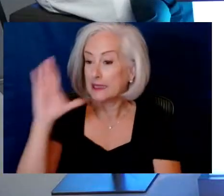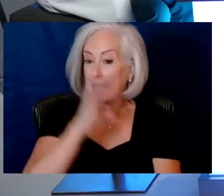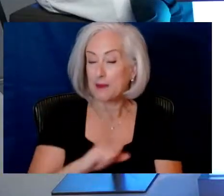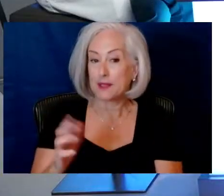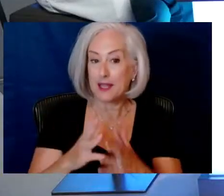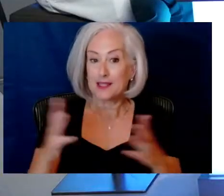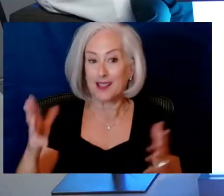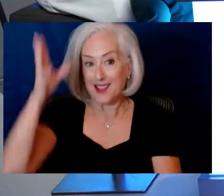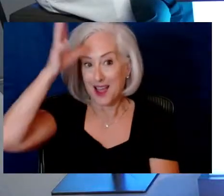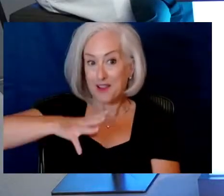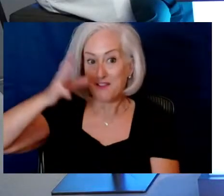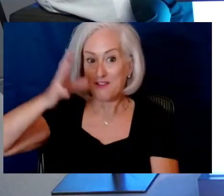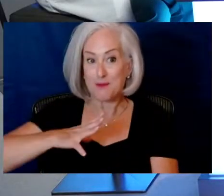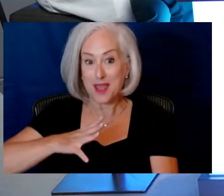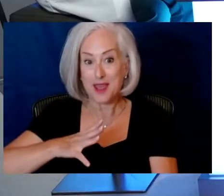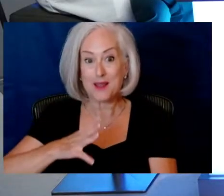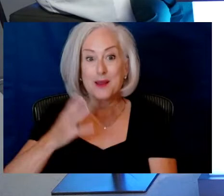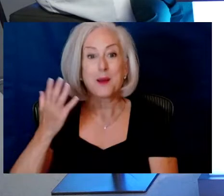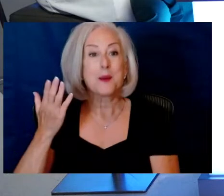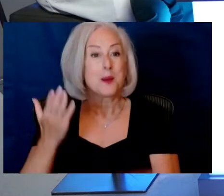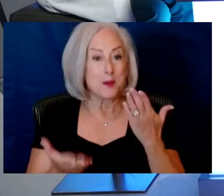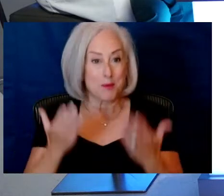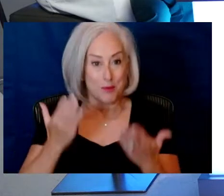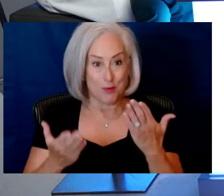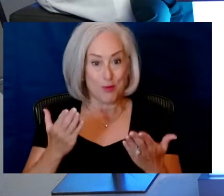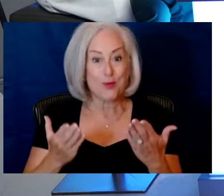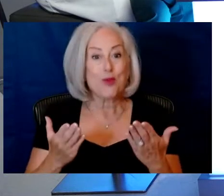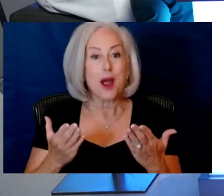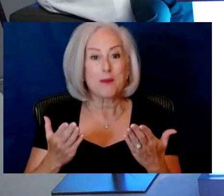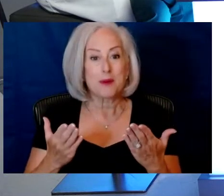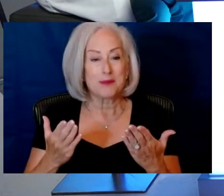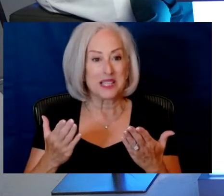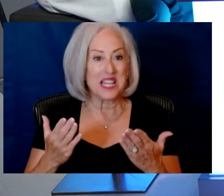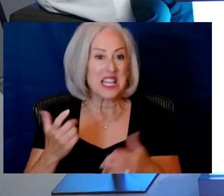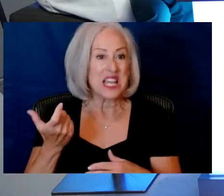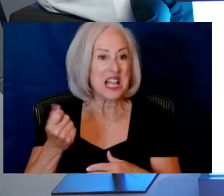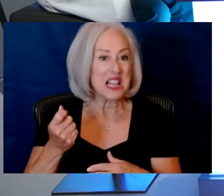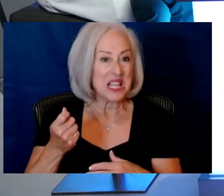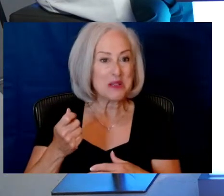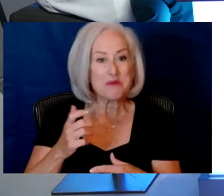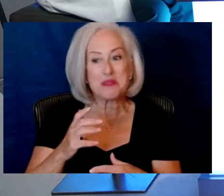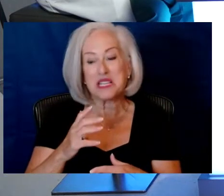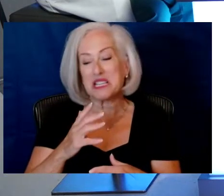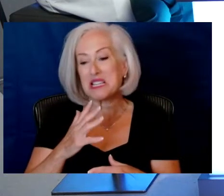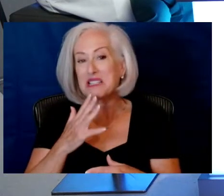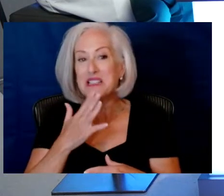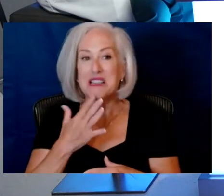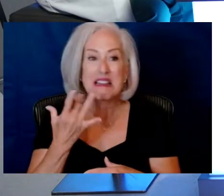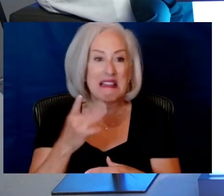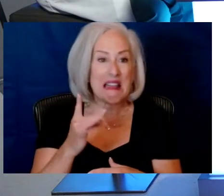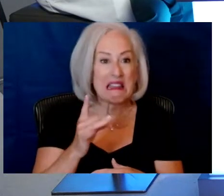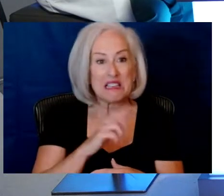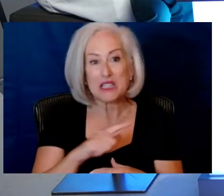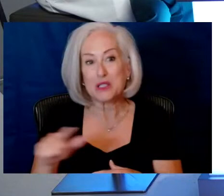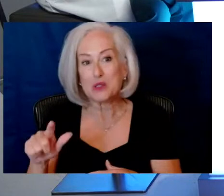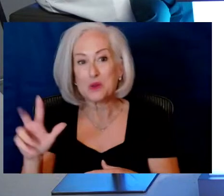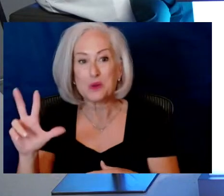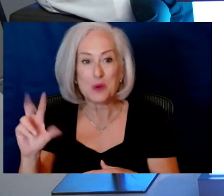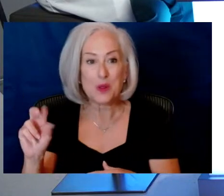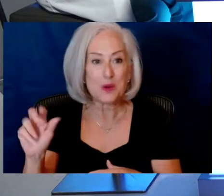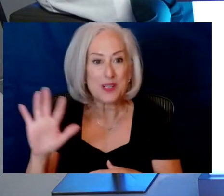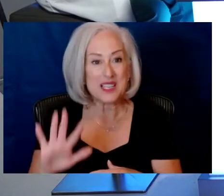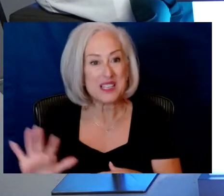bet a lot of those were probably in that late adolescent to early 30s or 40s because, of